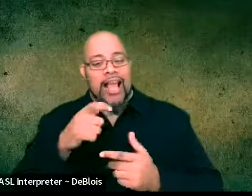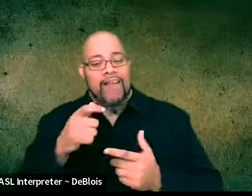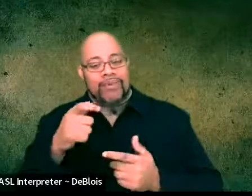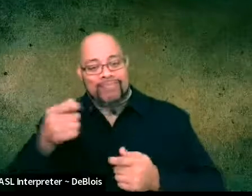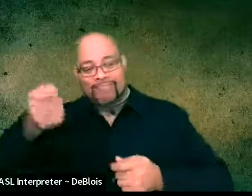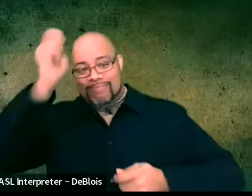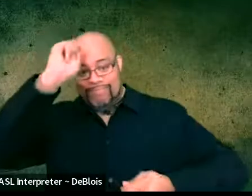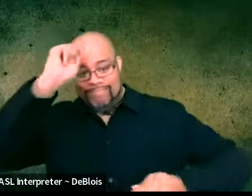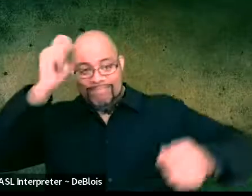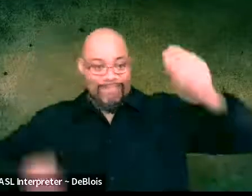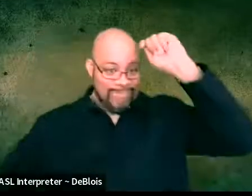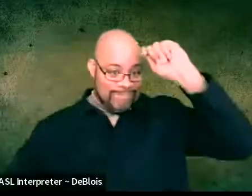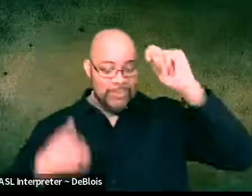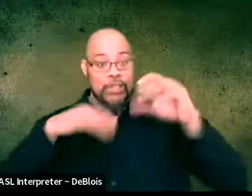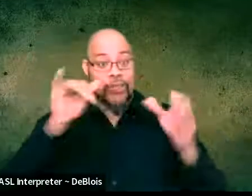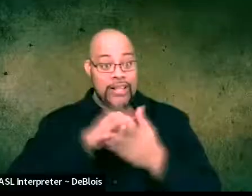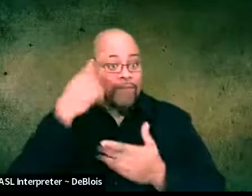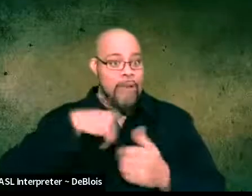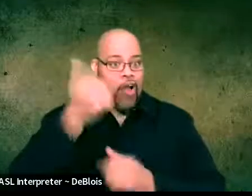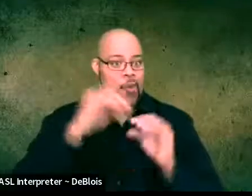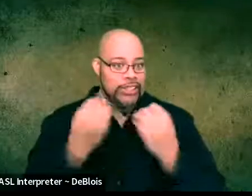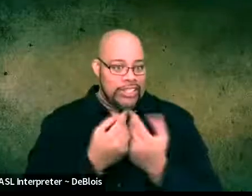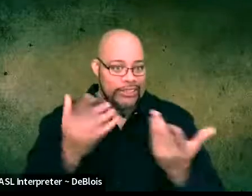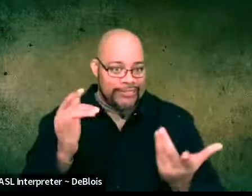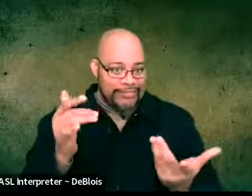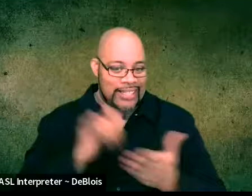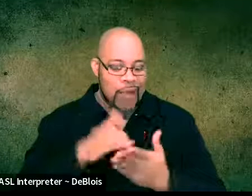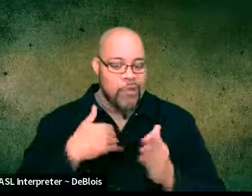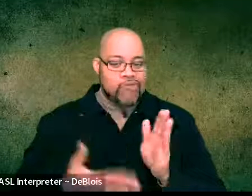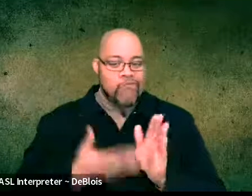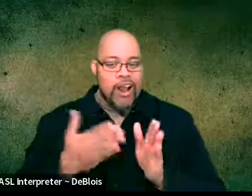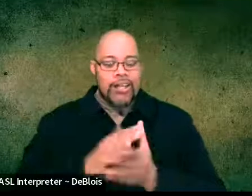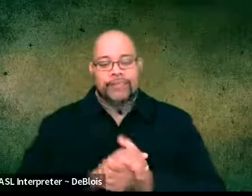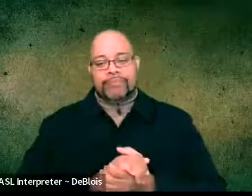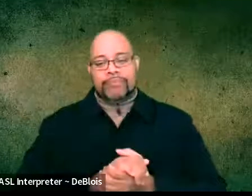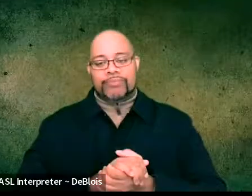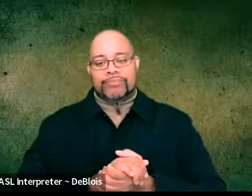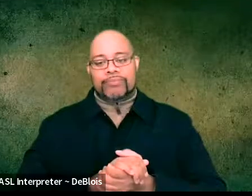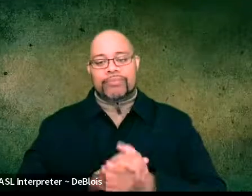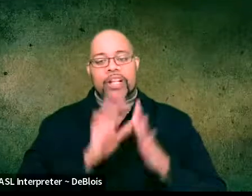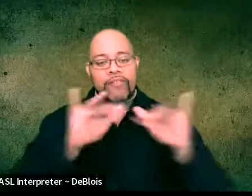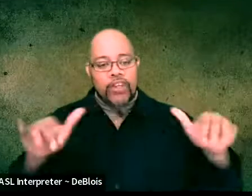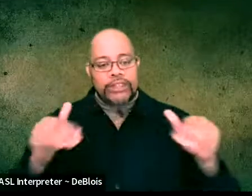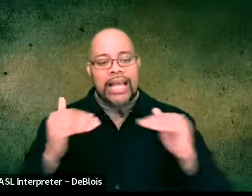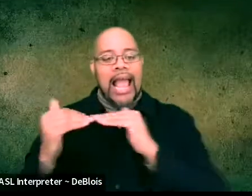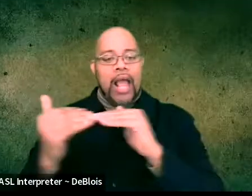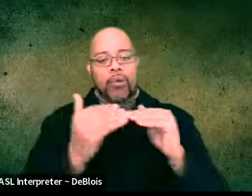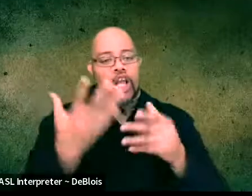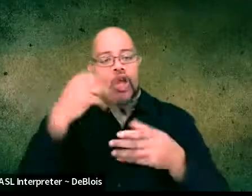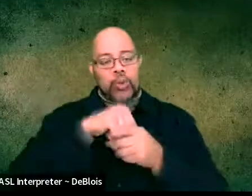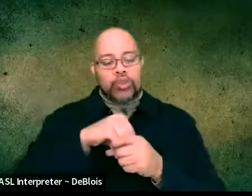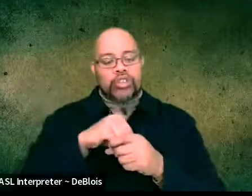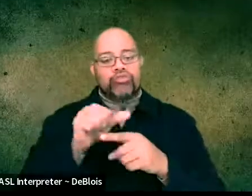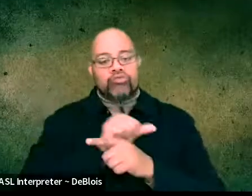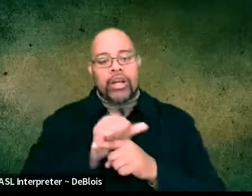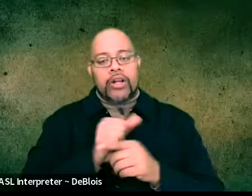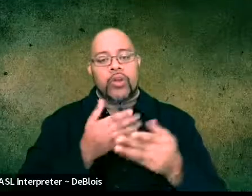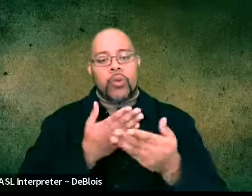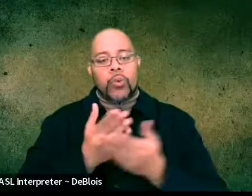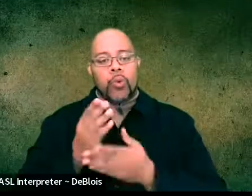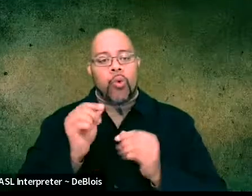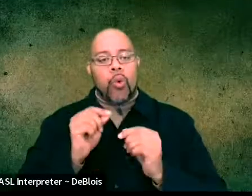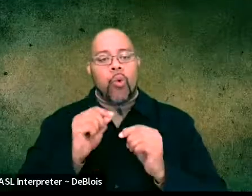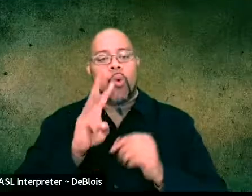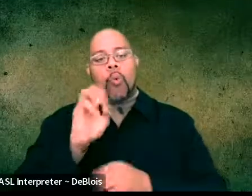hat, because I do that for my other organization. We do diversity, equity, and inclusion trainings through a Woke